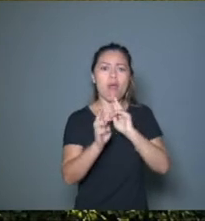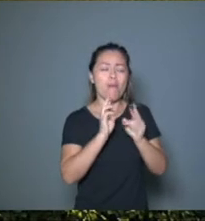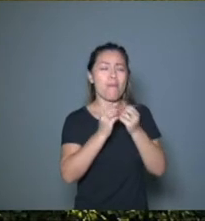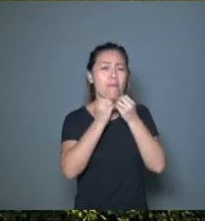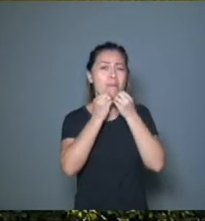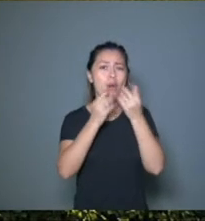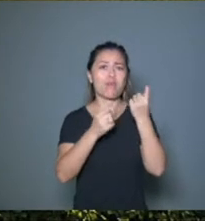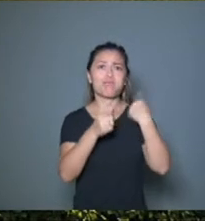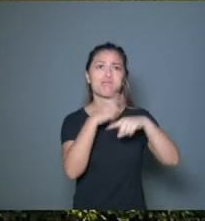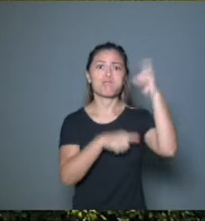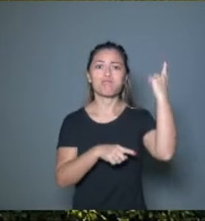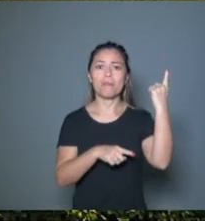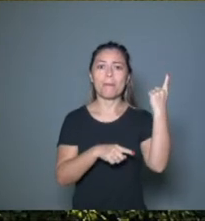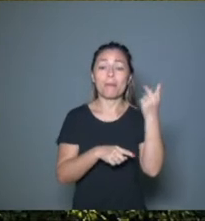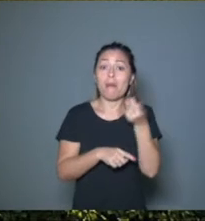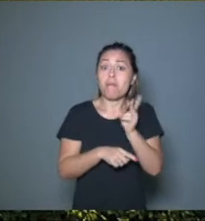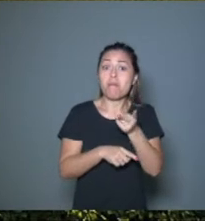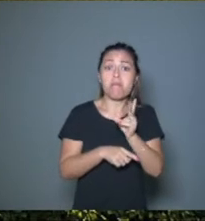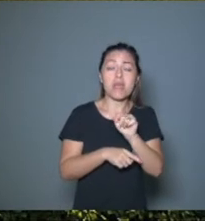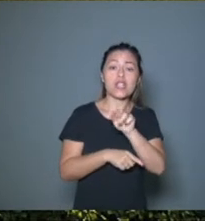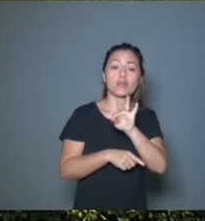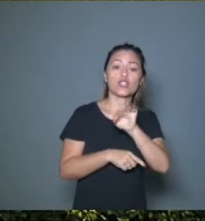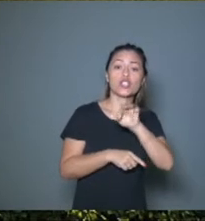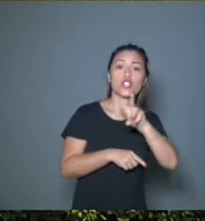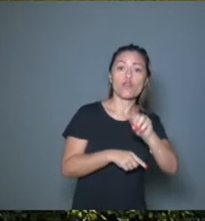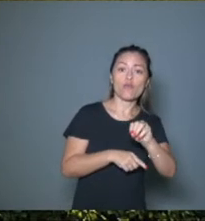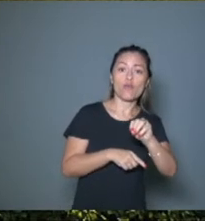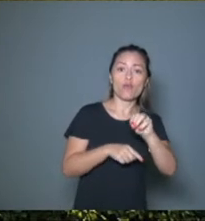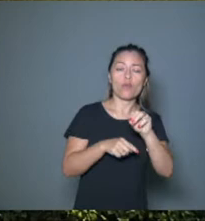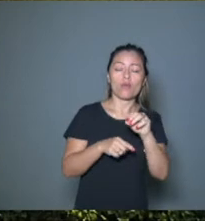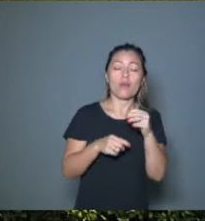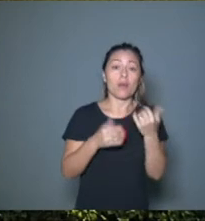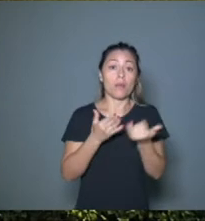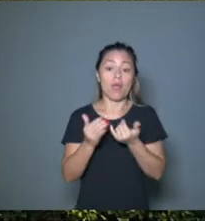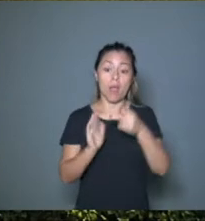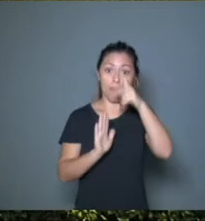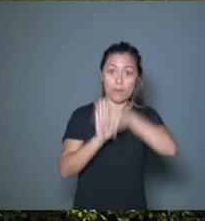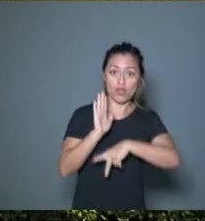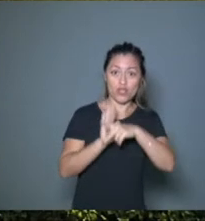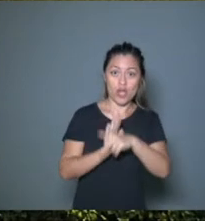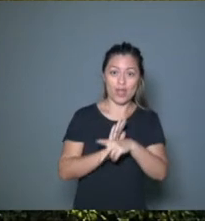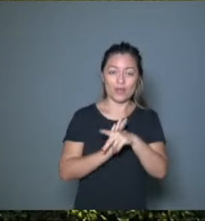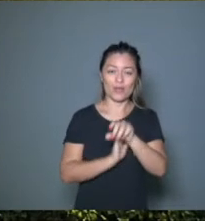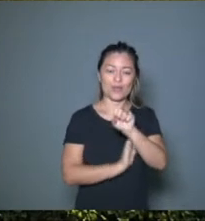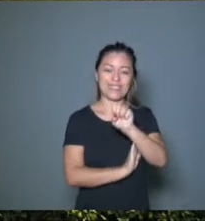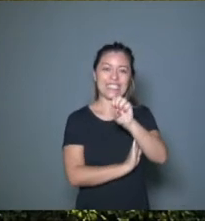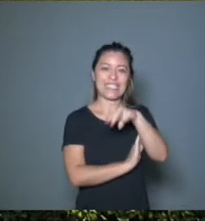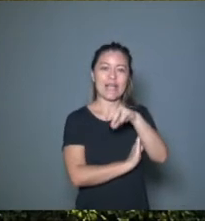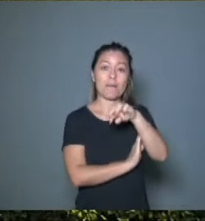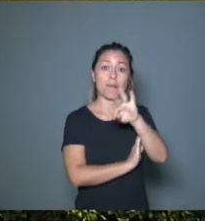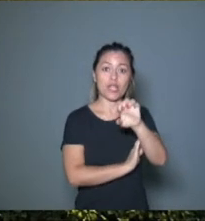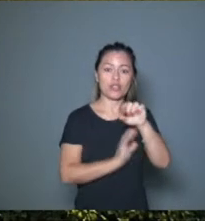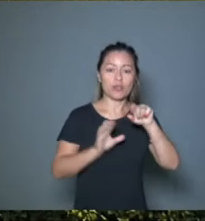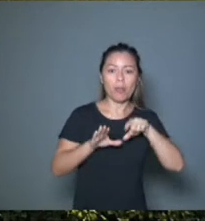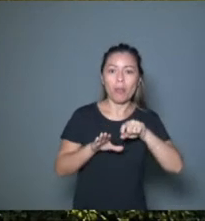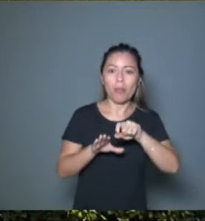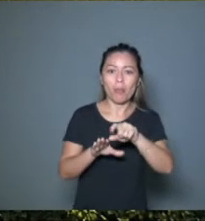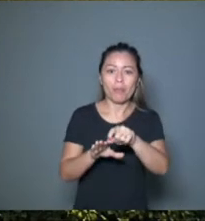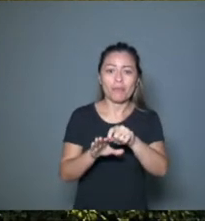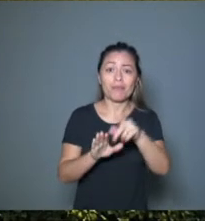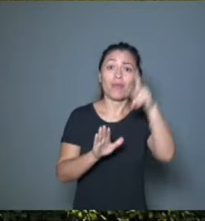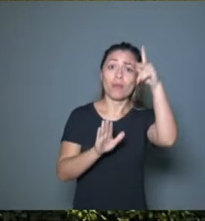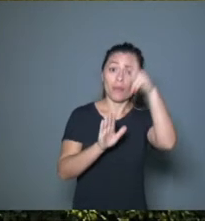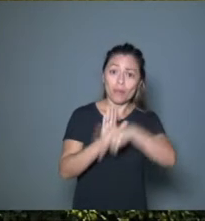generating more results in the same asset, namely land. That seed project